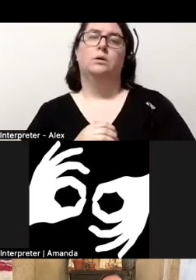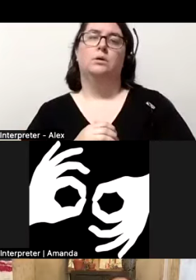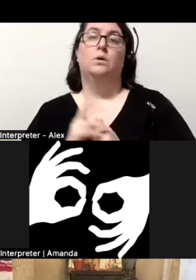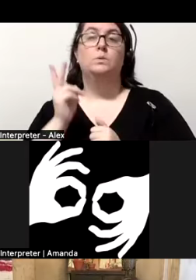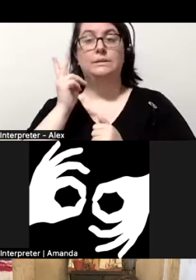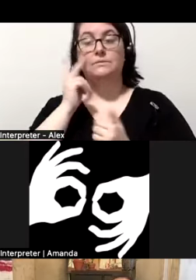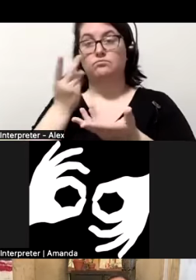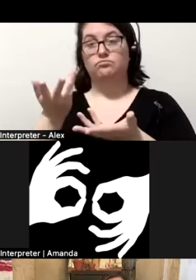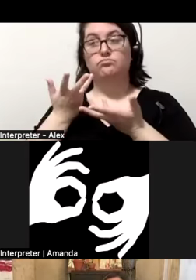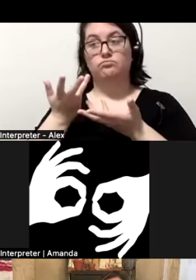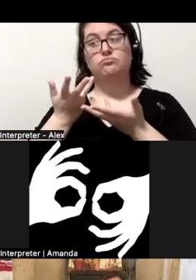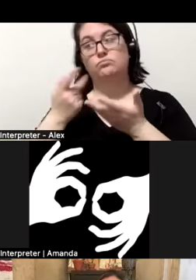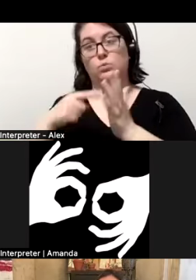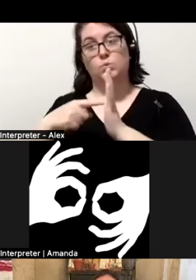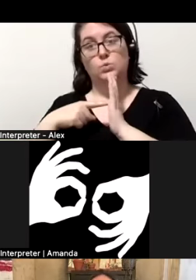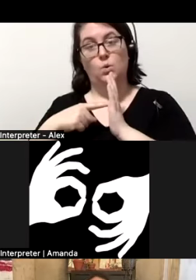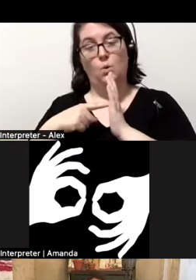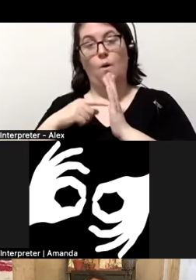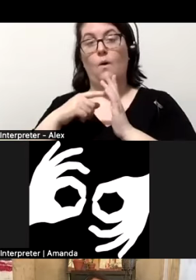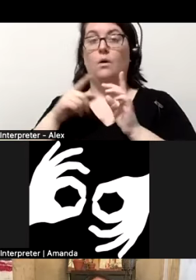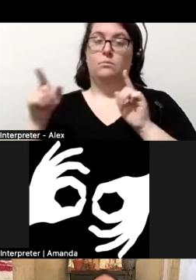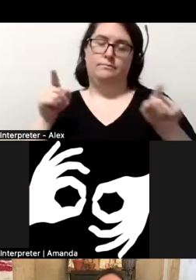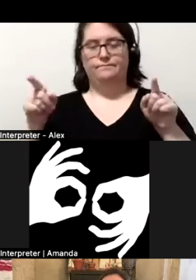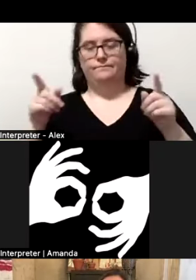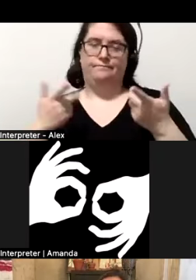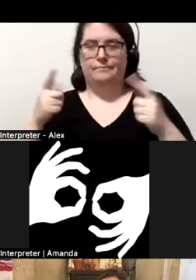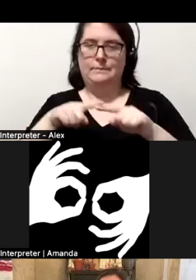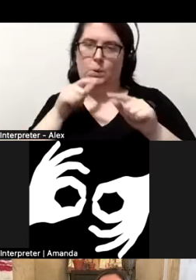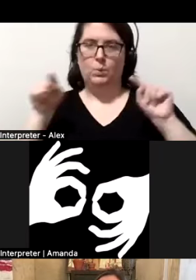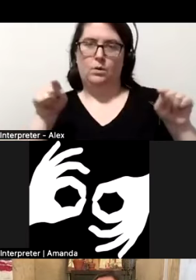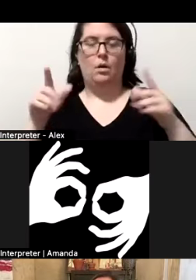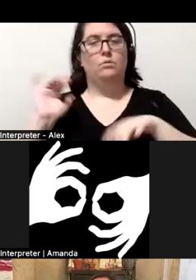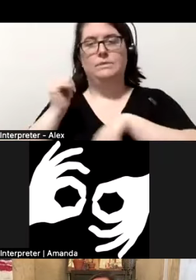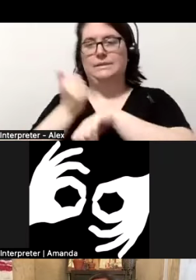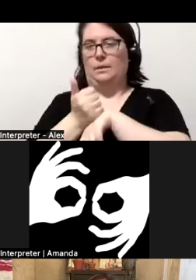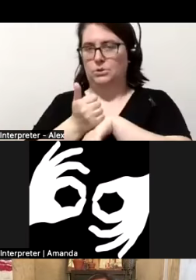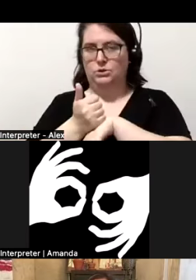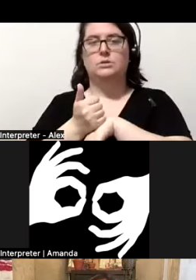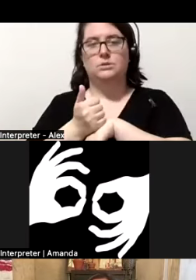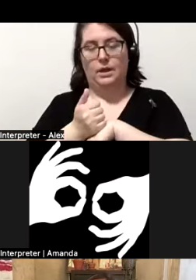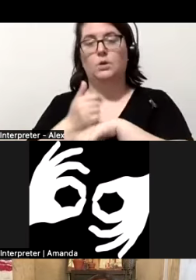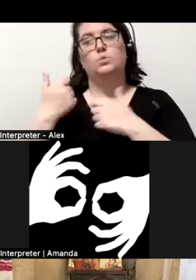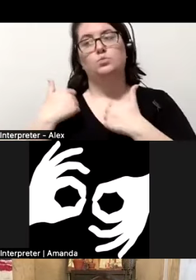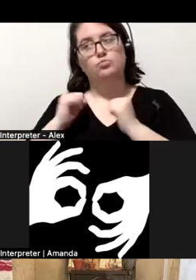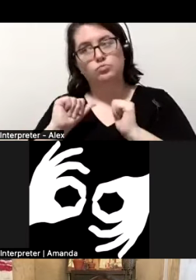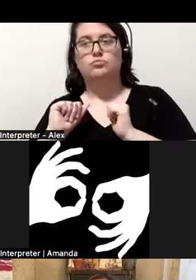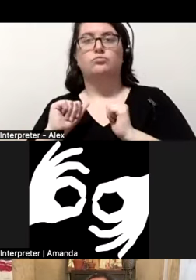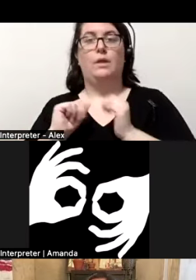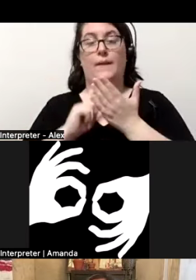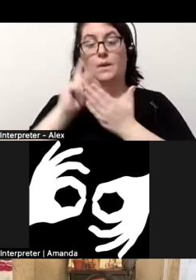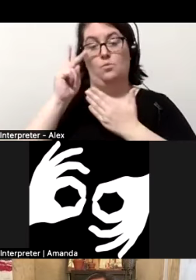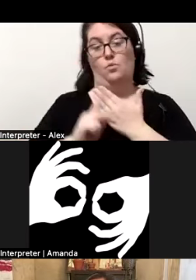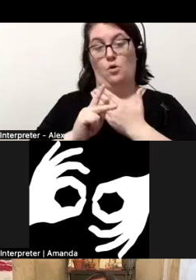the applicant, in the case of emerging festivals or organization for established, demonstrates efforts to ensure festival programming